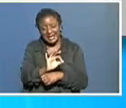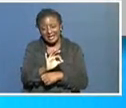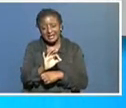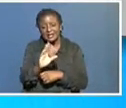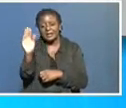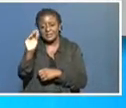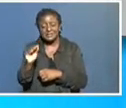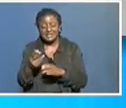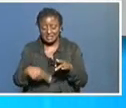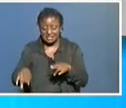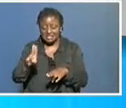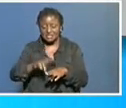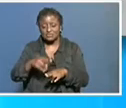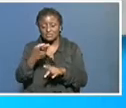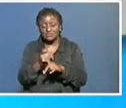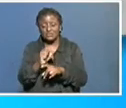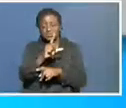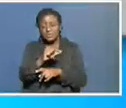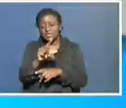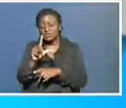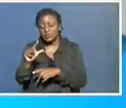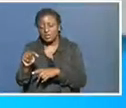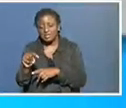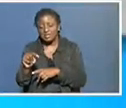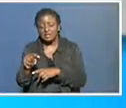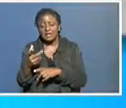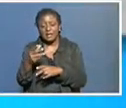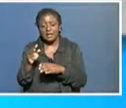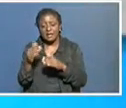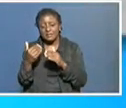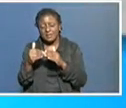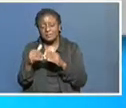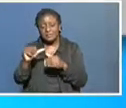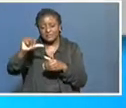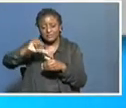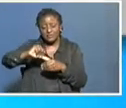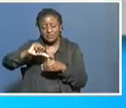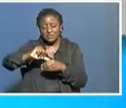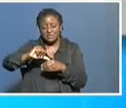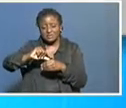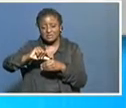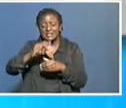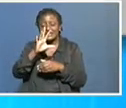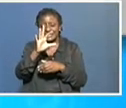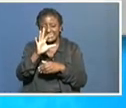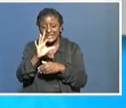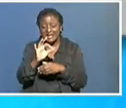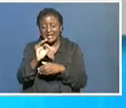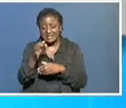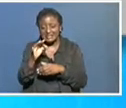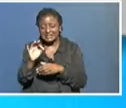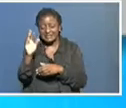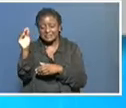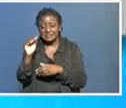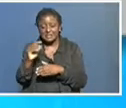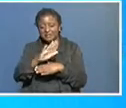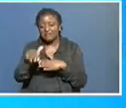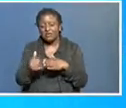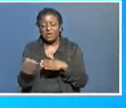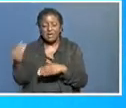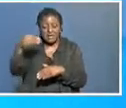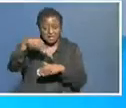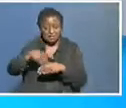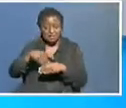2020. Mineral fuels, the largest contributor to imports, accounted for 19% of all imports,